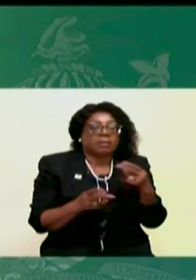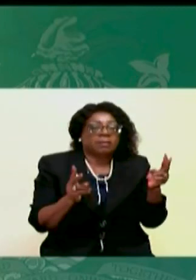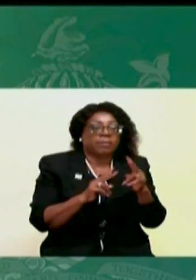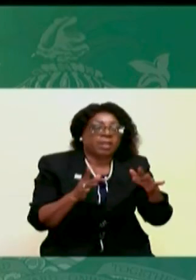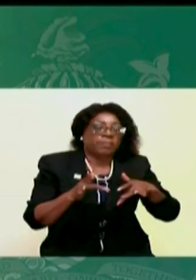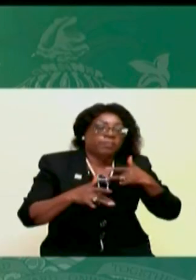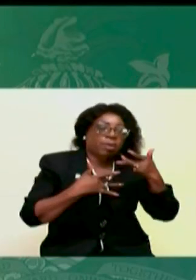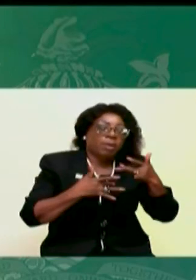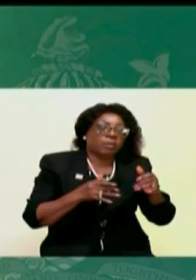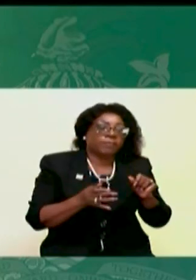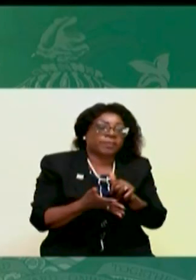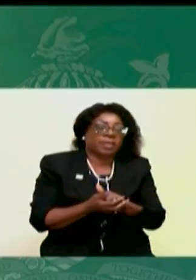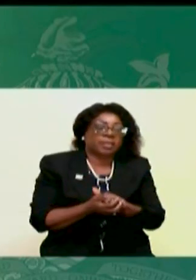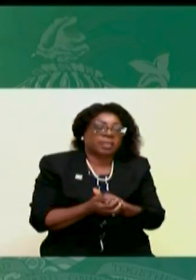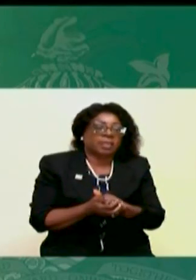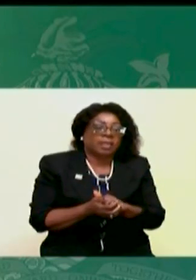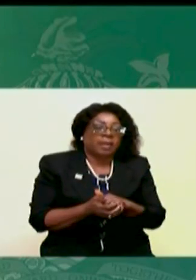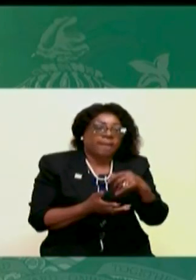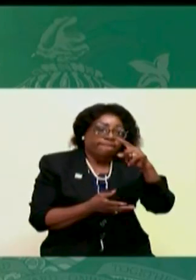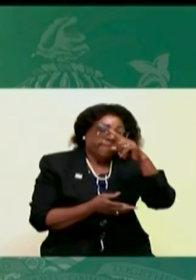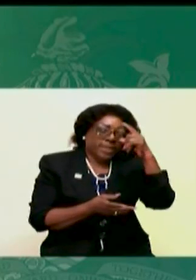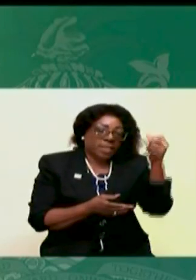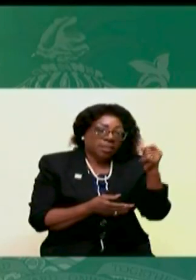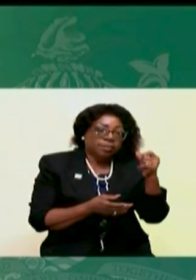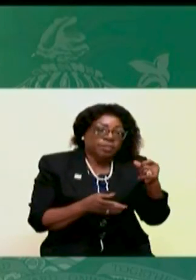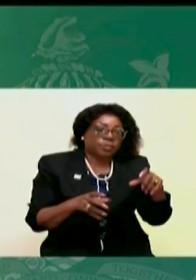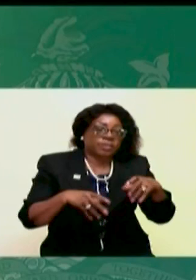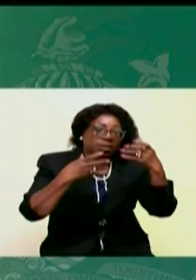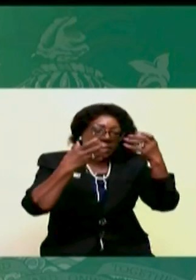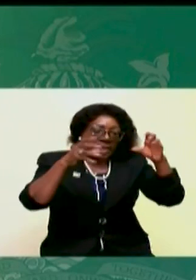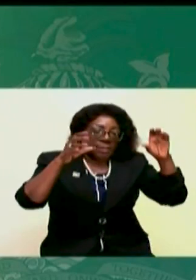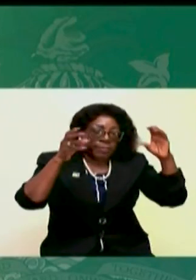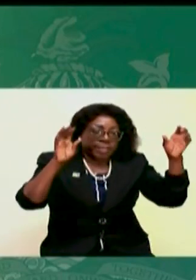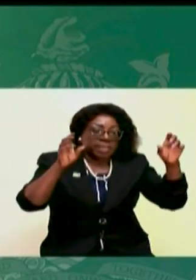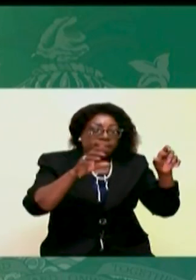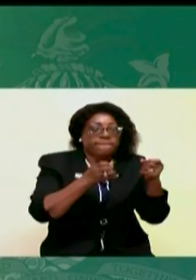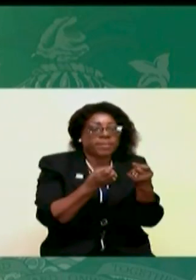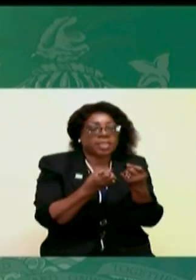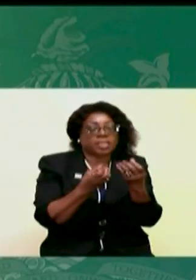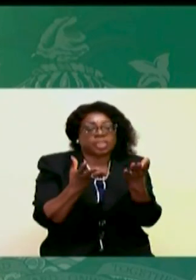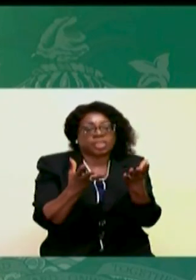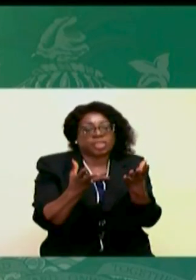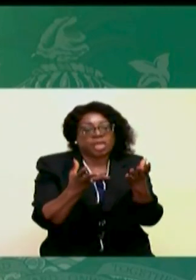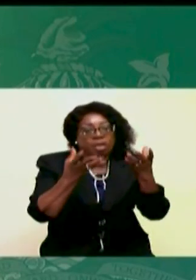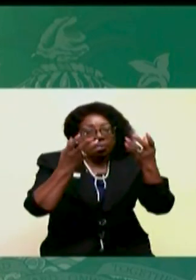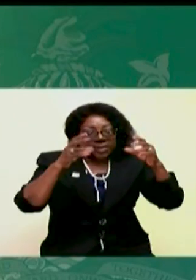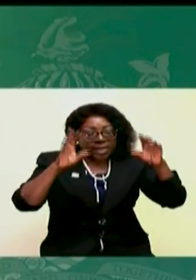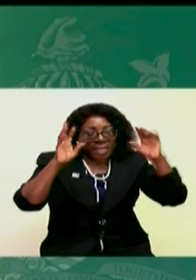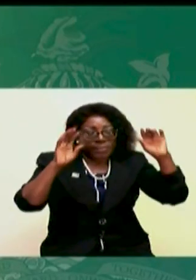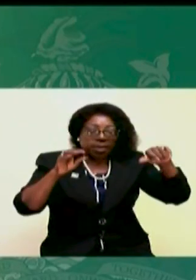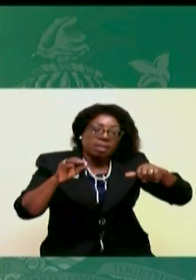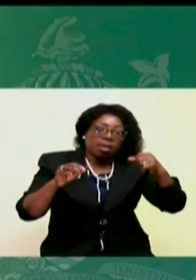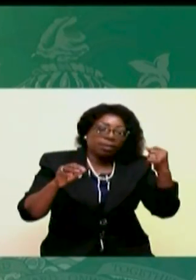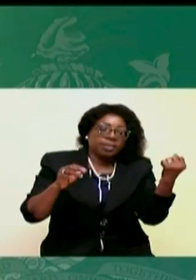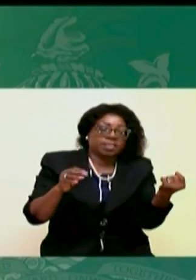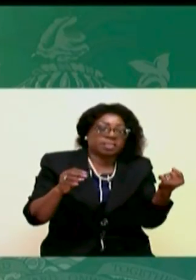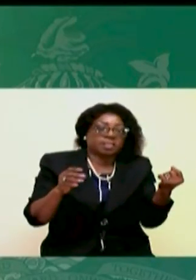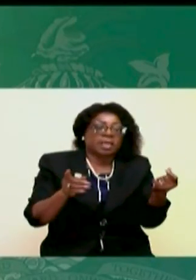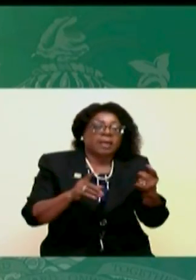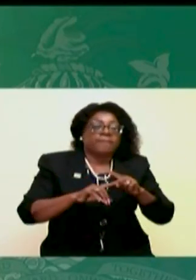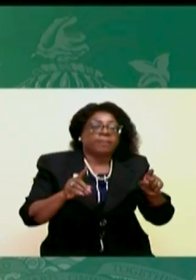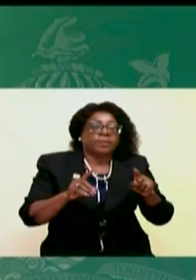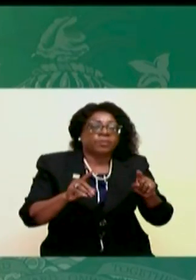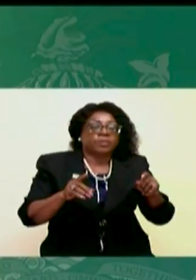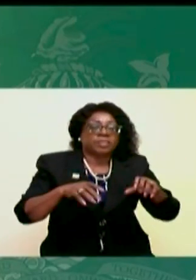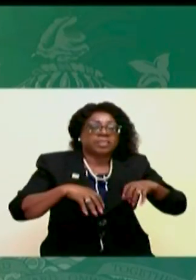Madam Speaker. Yeah. Because we don't celebrate them as much. We celebrate others, but we don't celebrate the